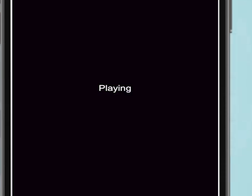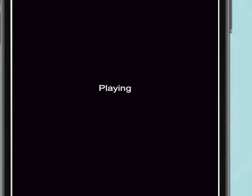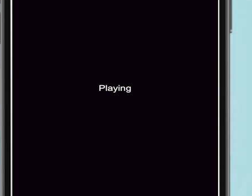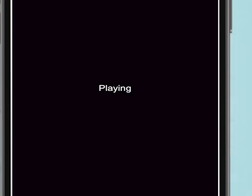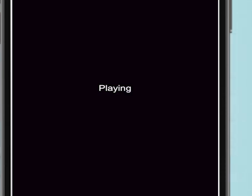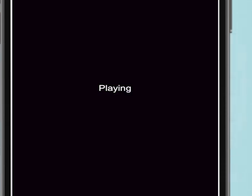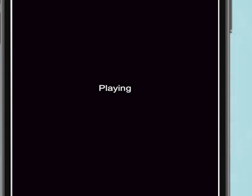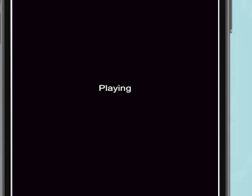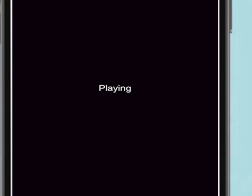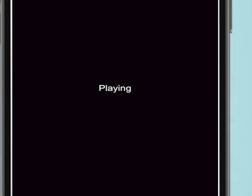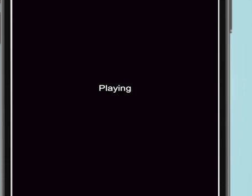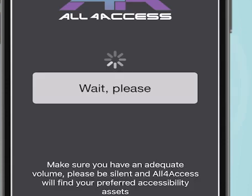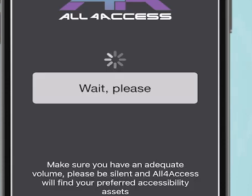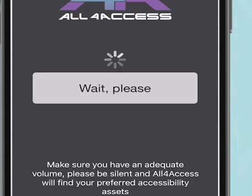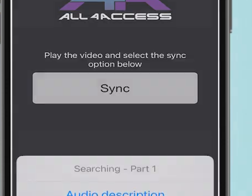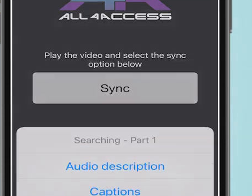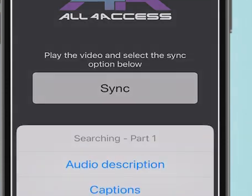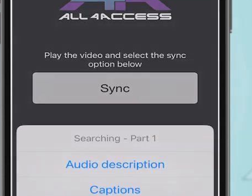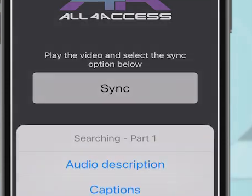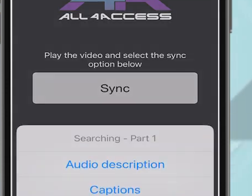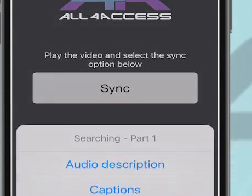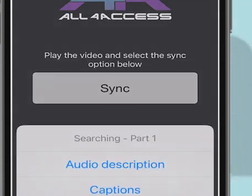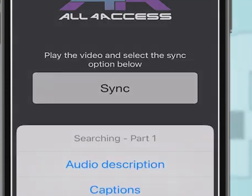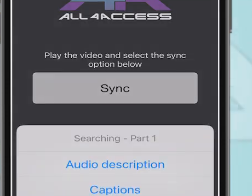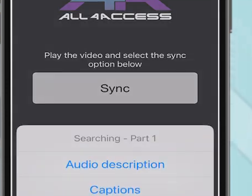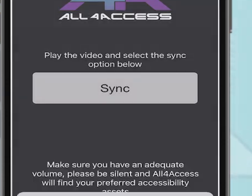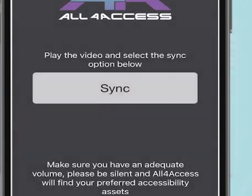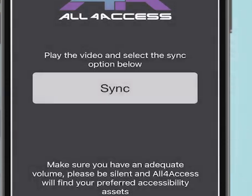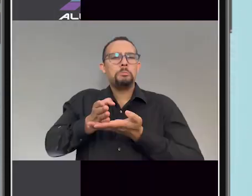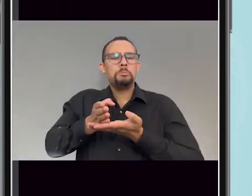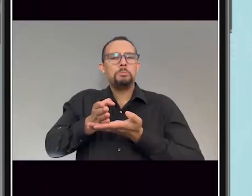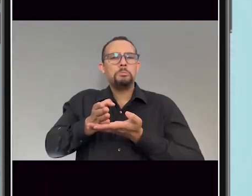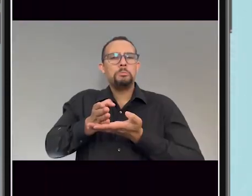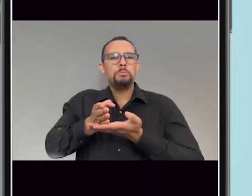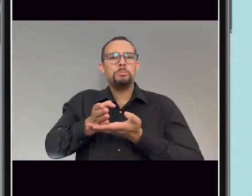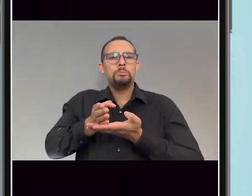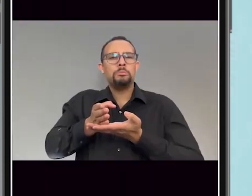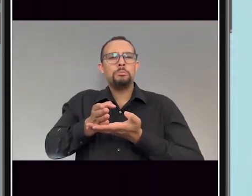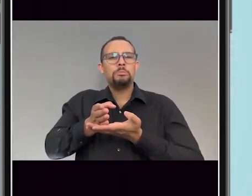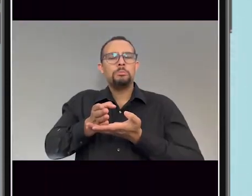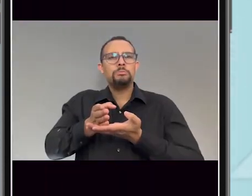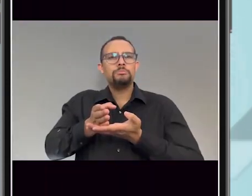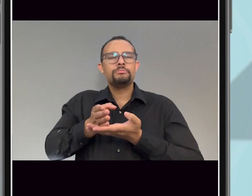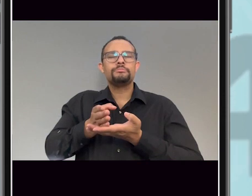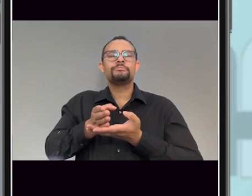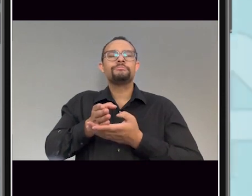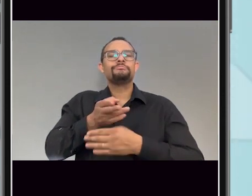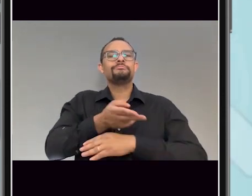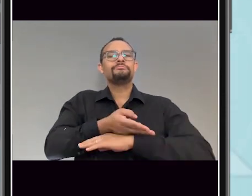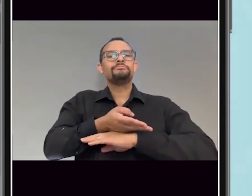I decided to turn off the engine. Choose Sign Language. A box with an interpreter appears in the